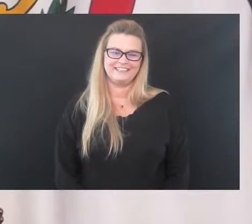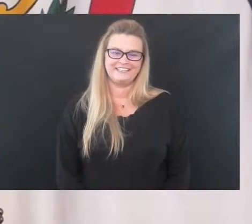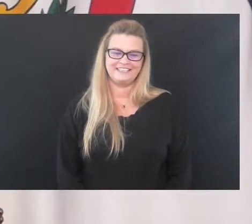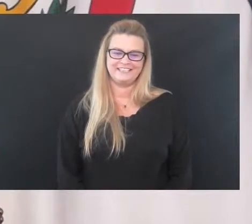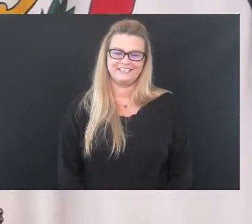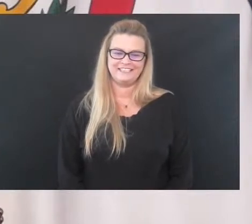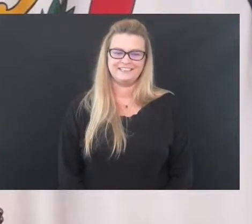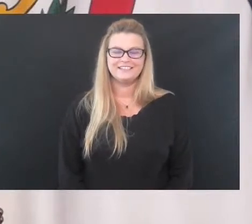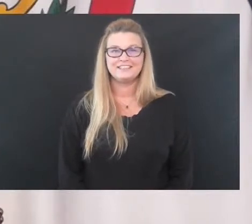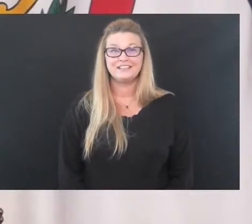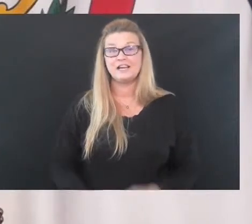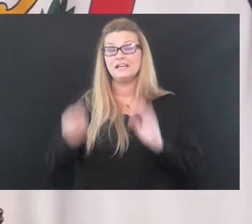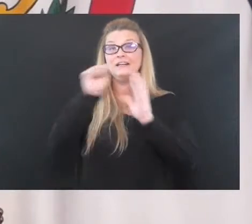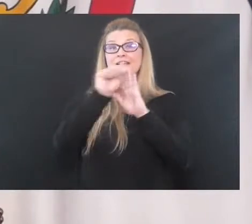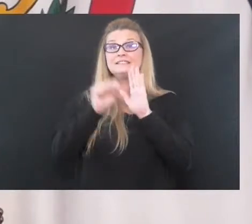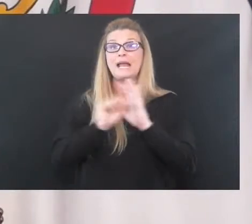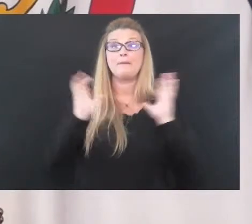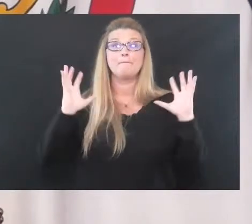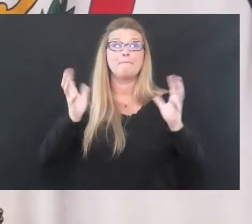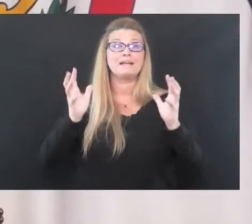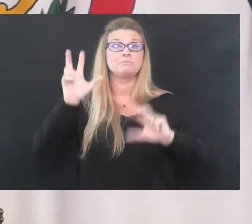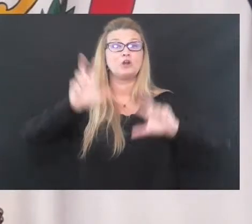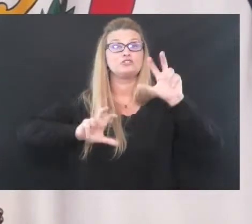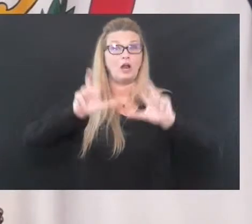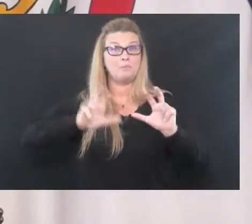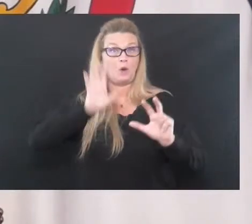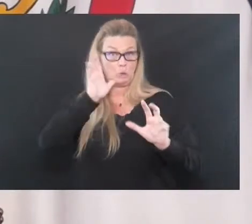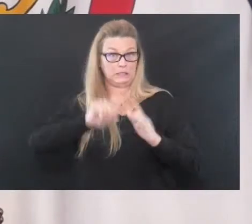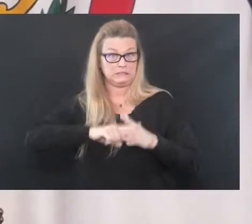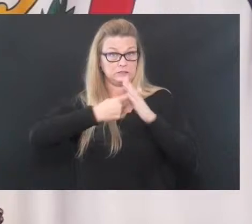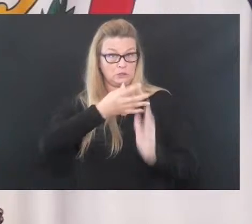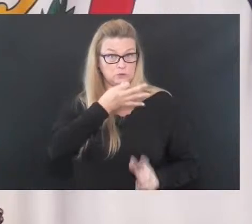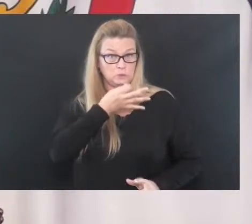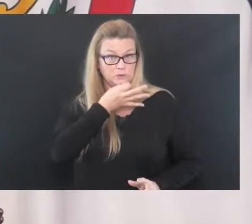At our state basketball tournament that's getting ready to start, the